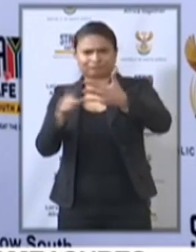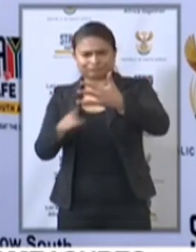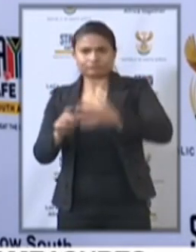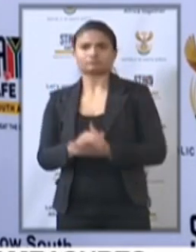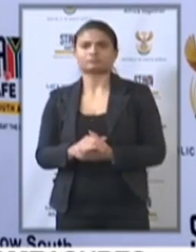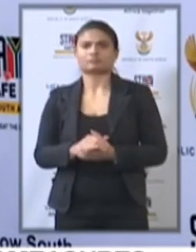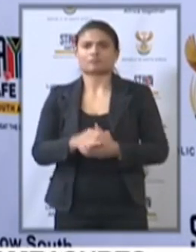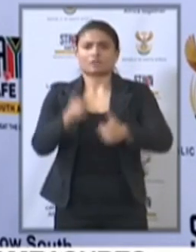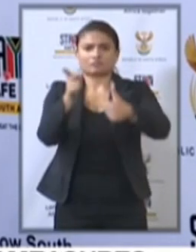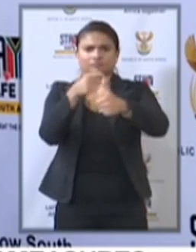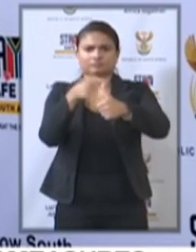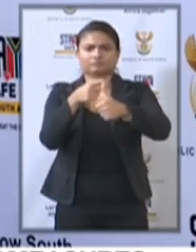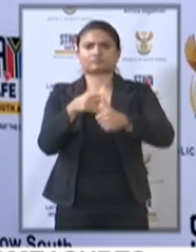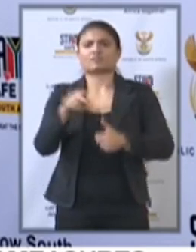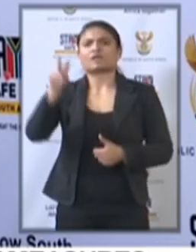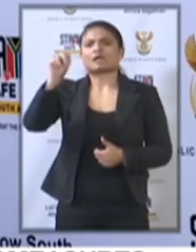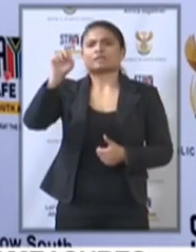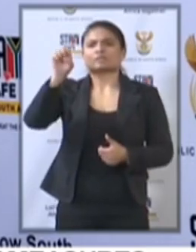nutraceuticals,